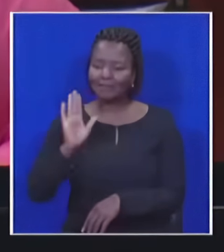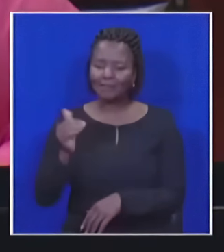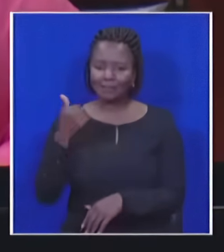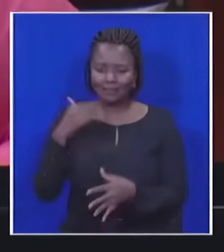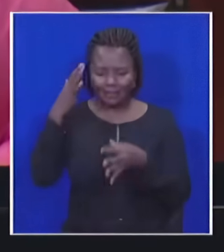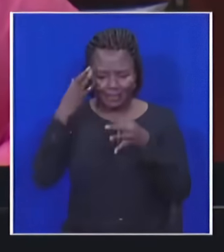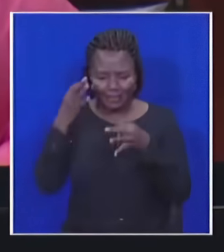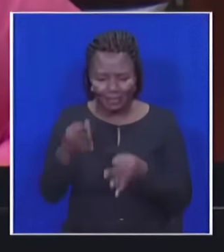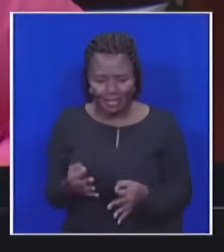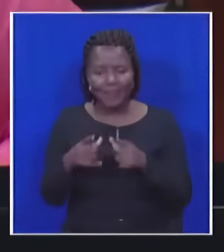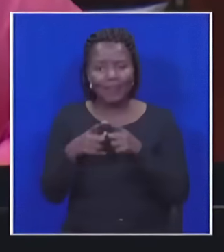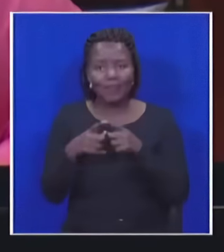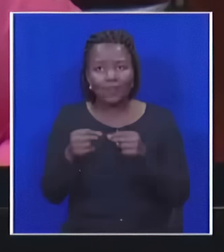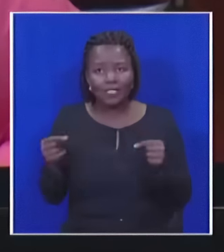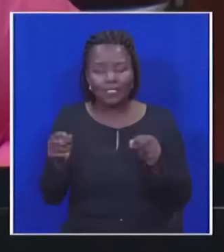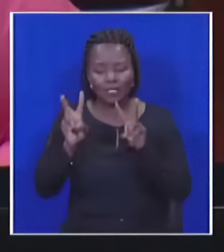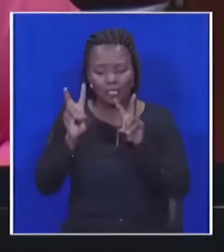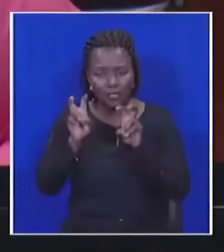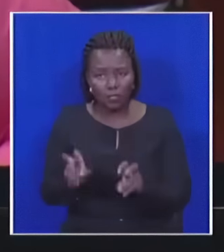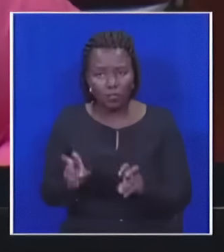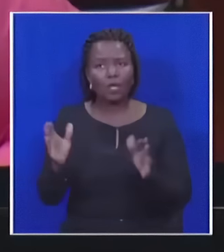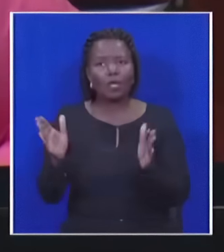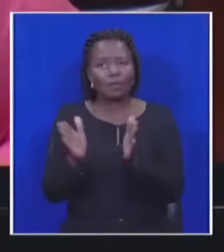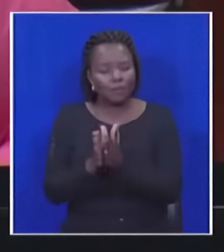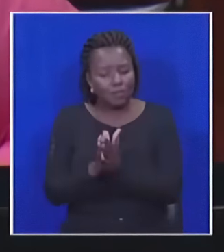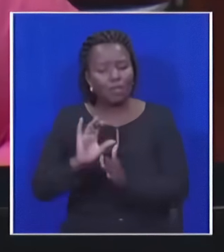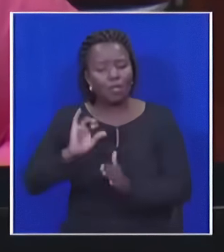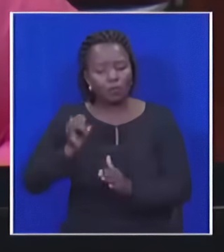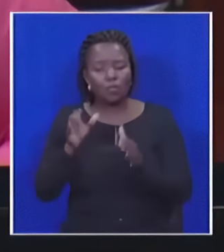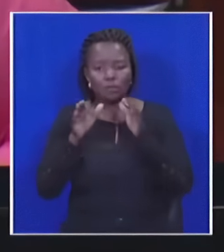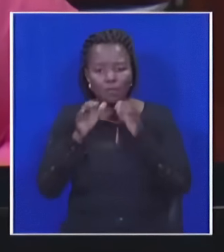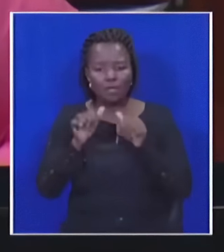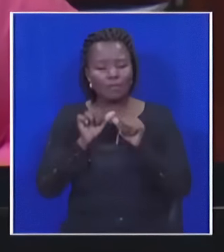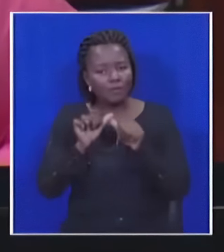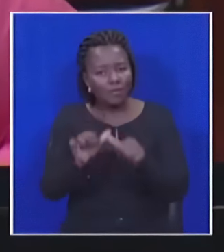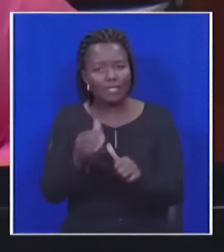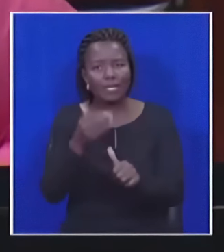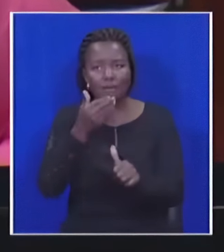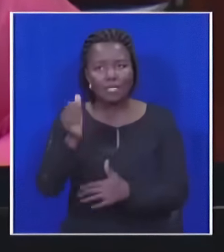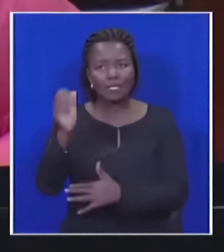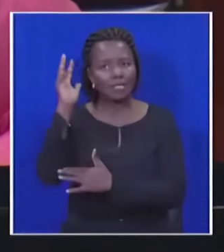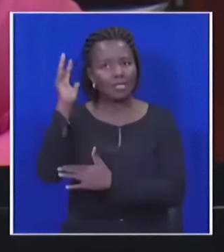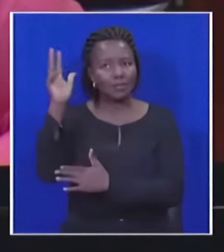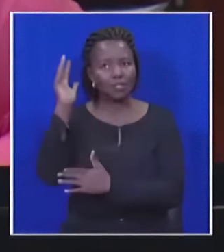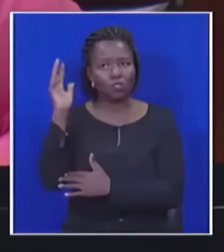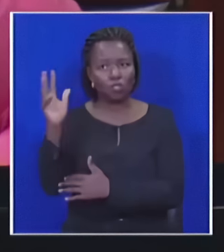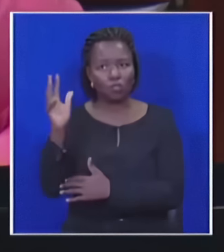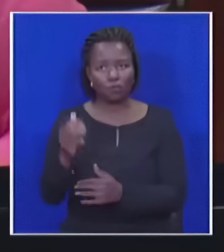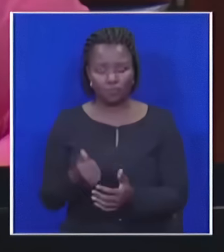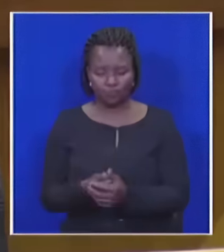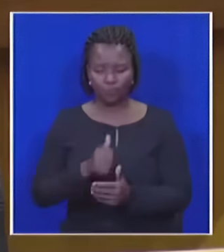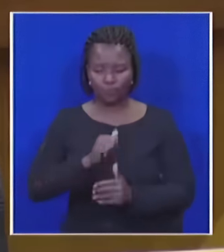ruling on this issue. Let's allow Honorable Malema to continue with his speech. Thank you very